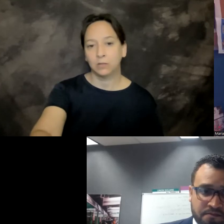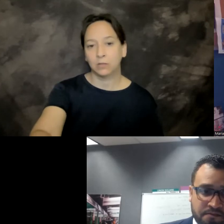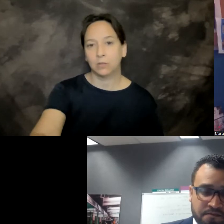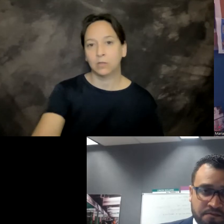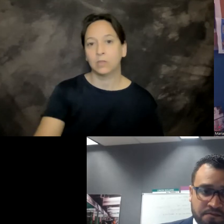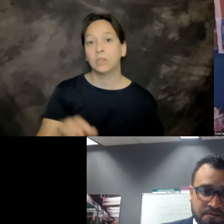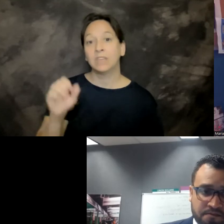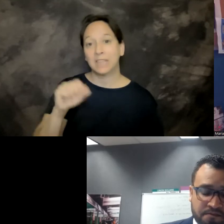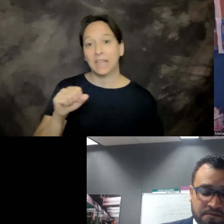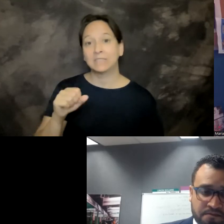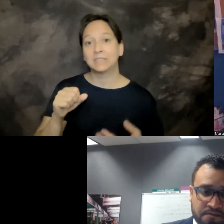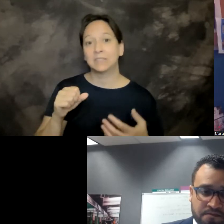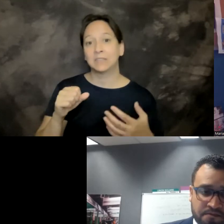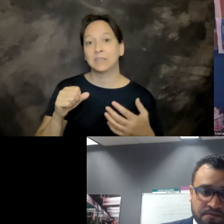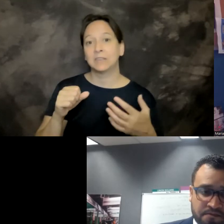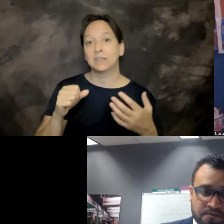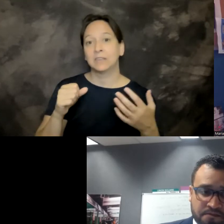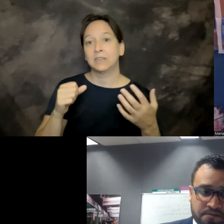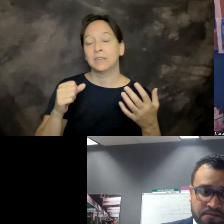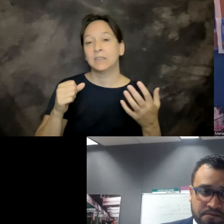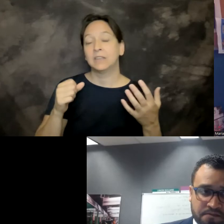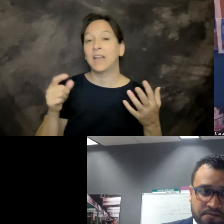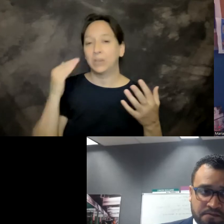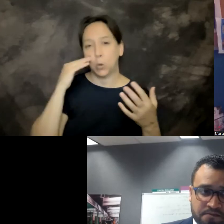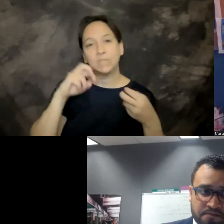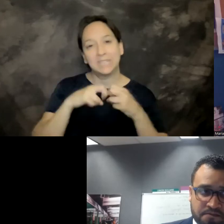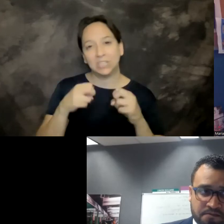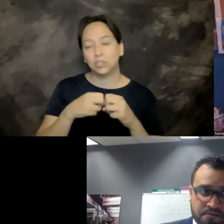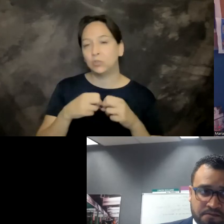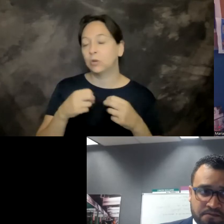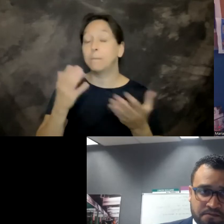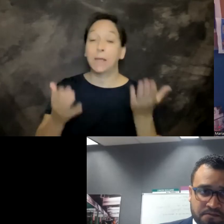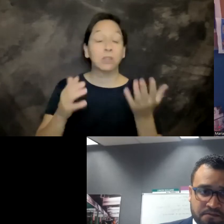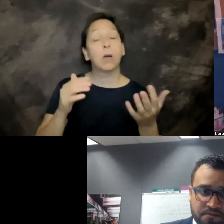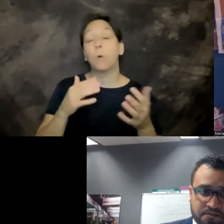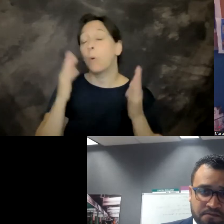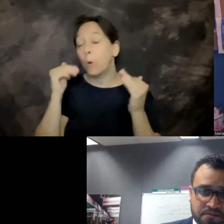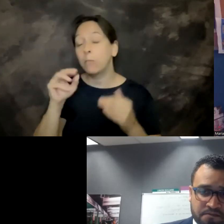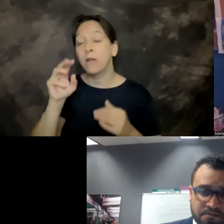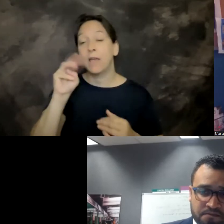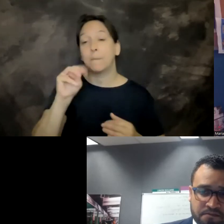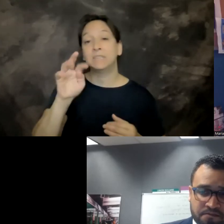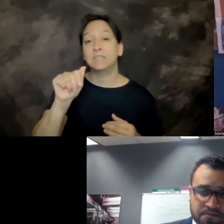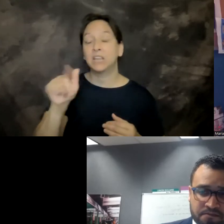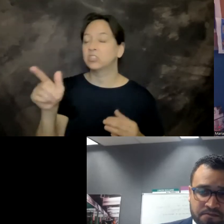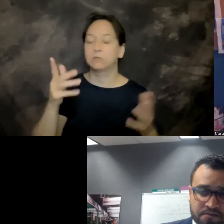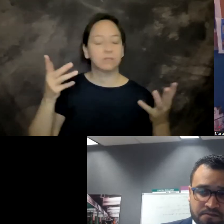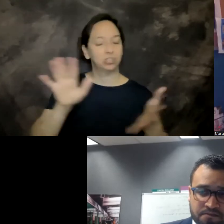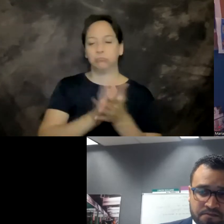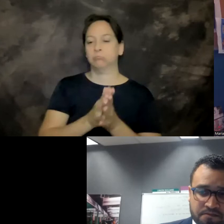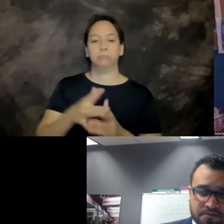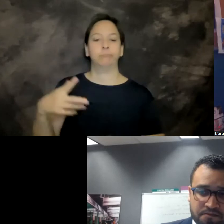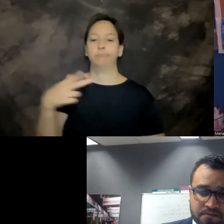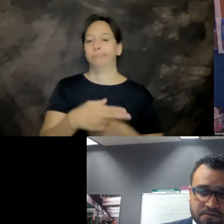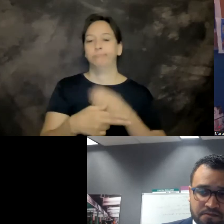issue, and the fact that the MBTA won't back off of it and just accept that that was a bad call, the optics were bad, and just own that and